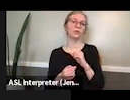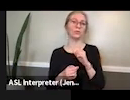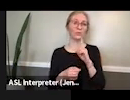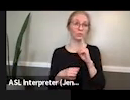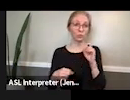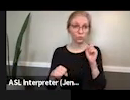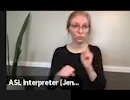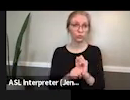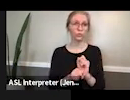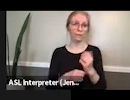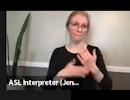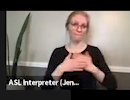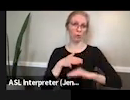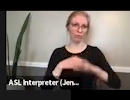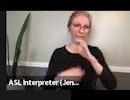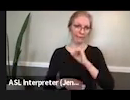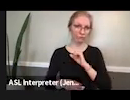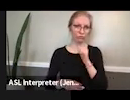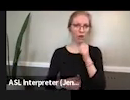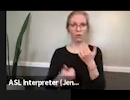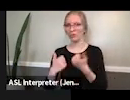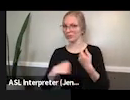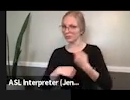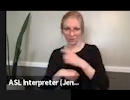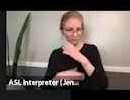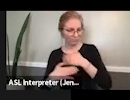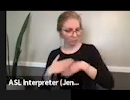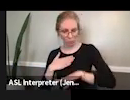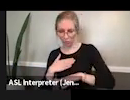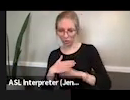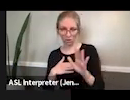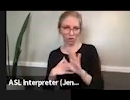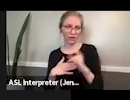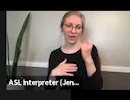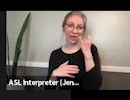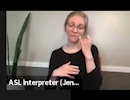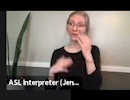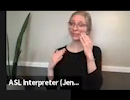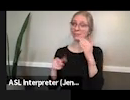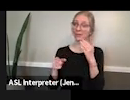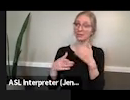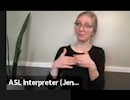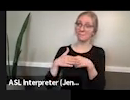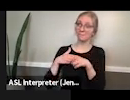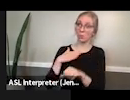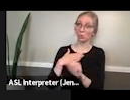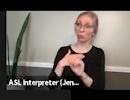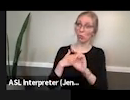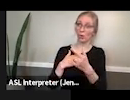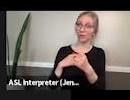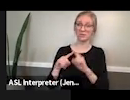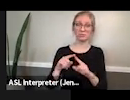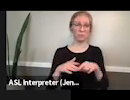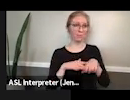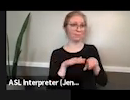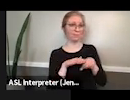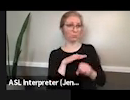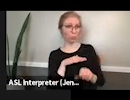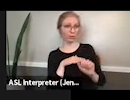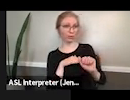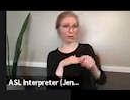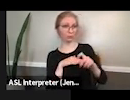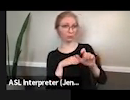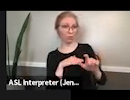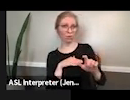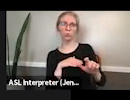age, not day born. If a baby was expected in August and was born in April, that's 4